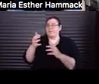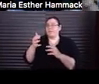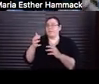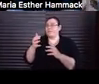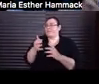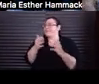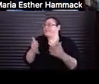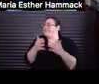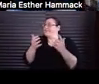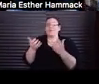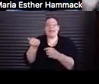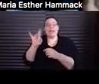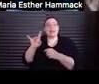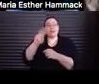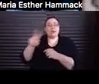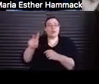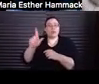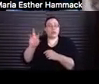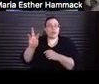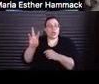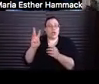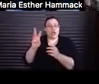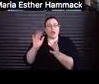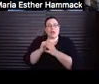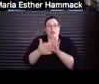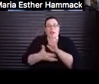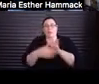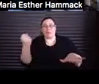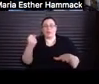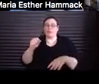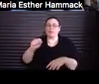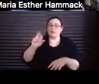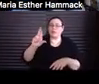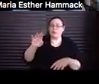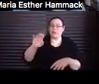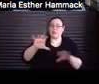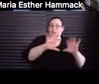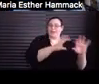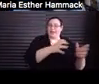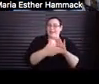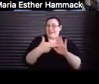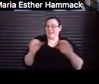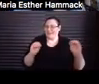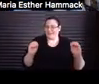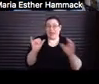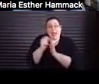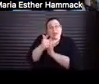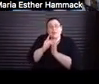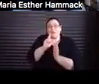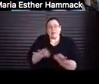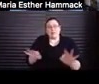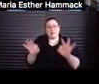the 1822 law that it takes away these racial classifications. And that one is a very important law to note, given